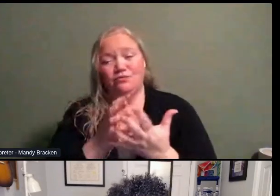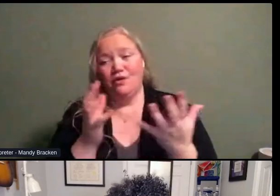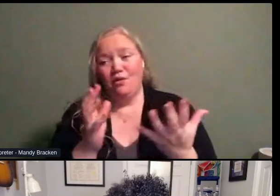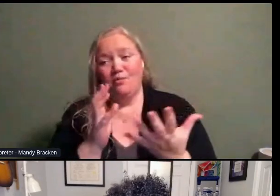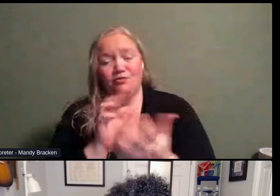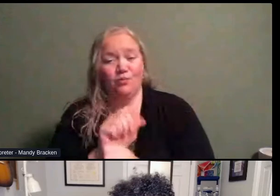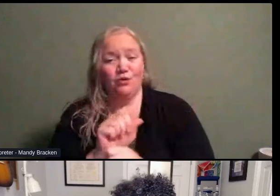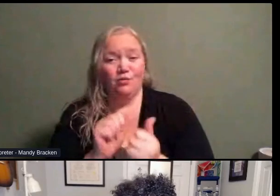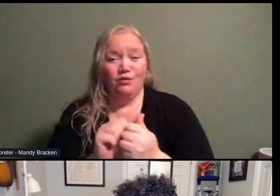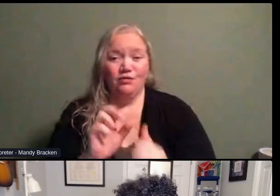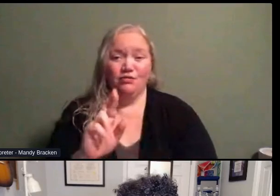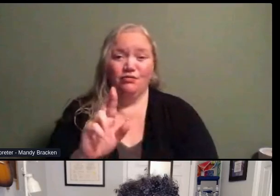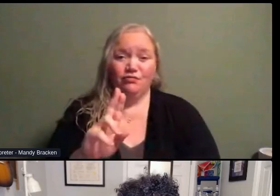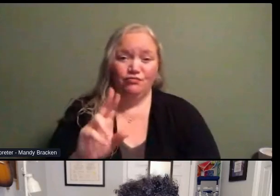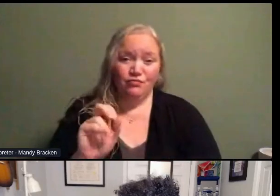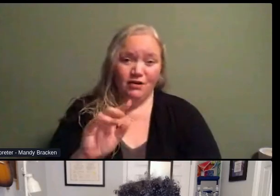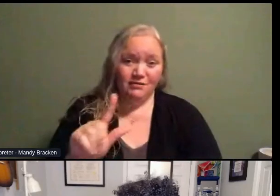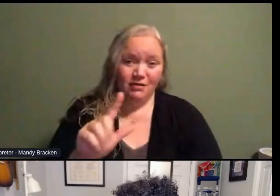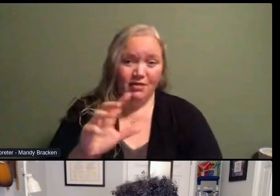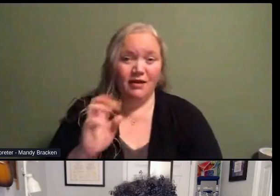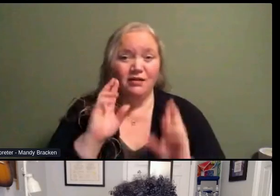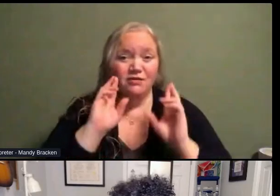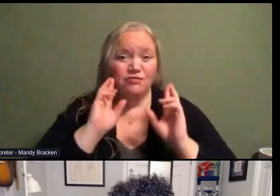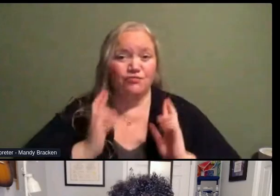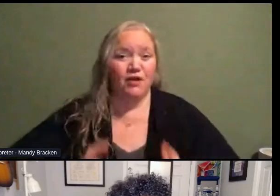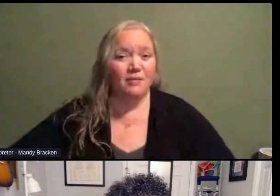forward to seeing, what you all do.